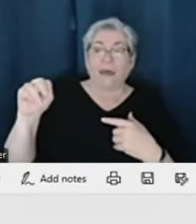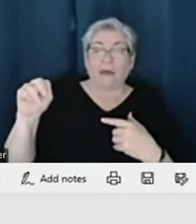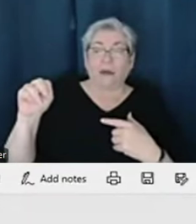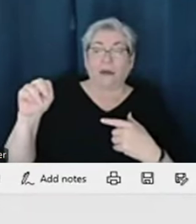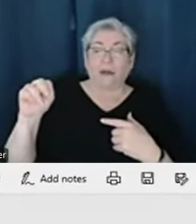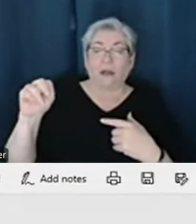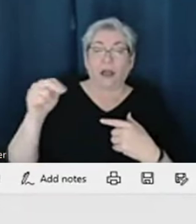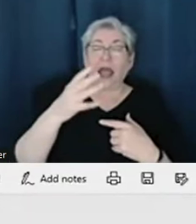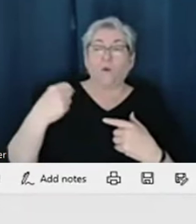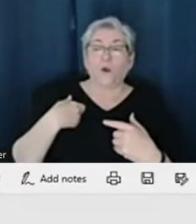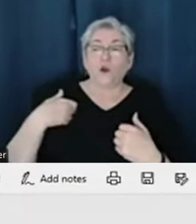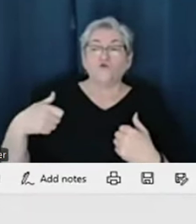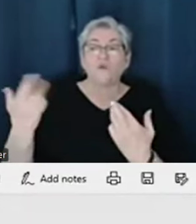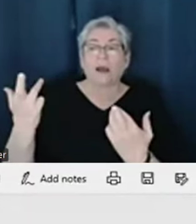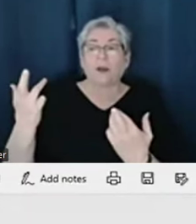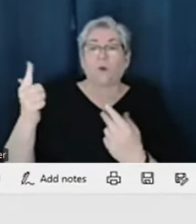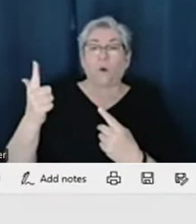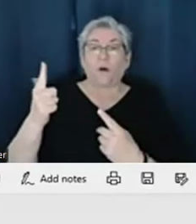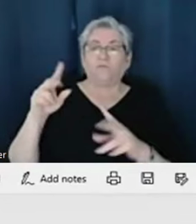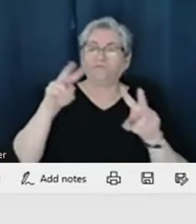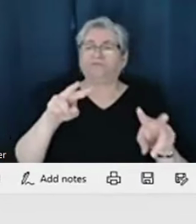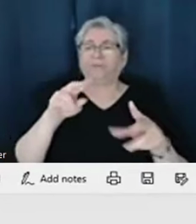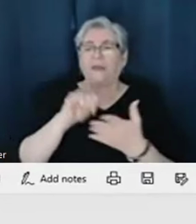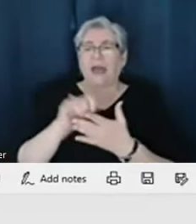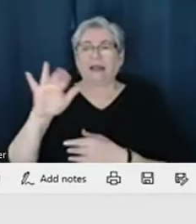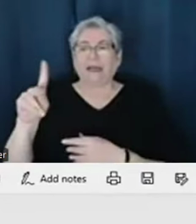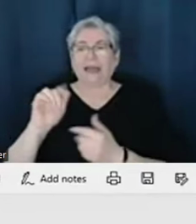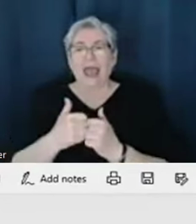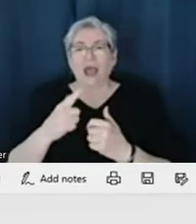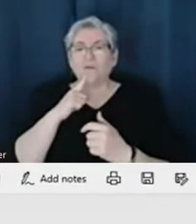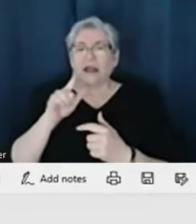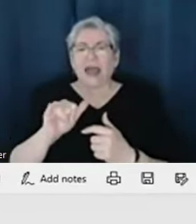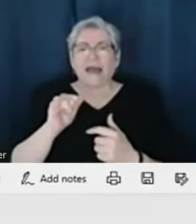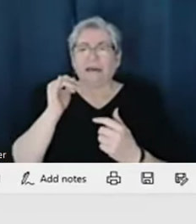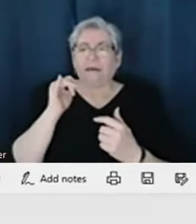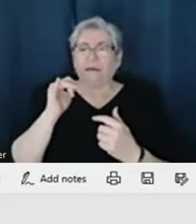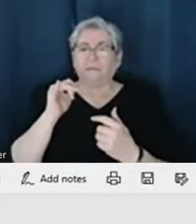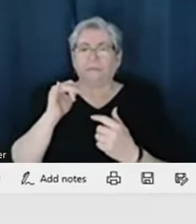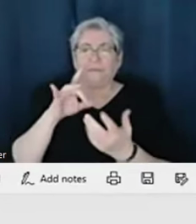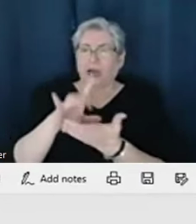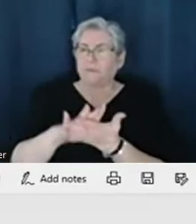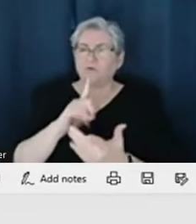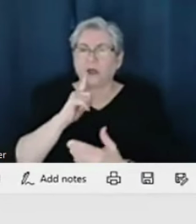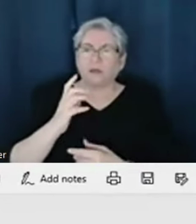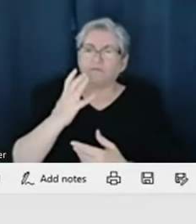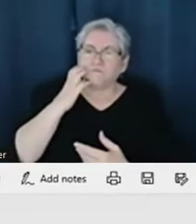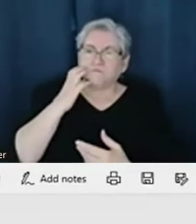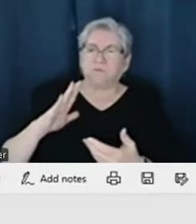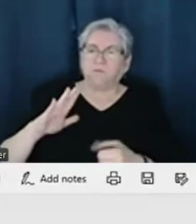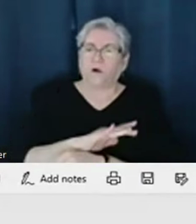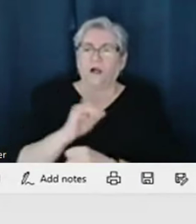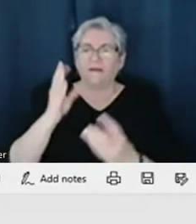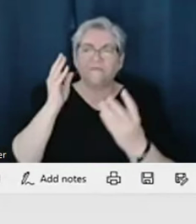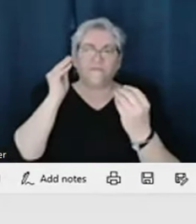recommend that you all hit the link and go see how robust the document that Ron Hager wrote was, and the